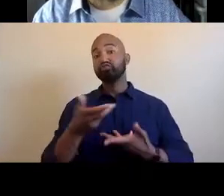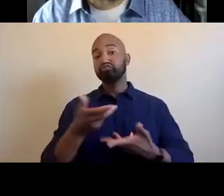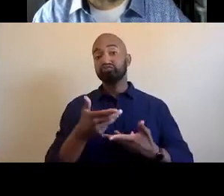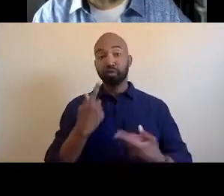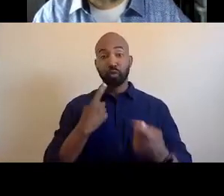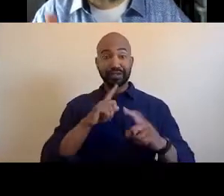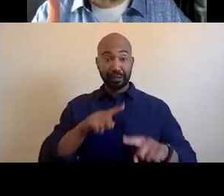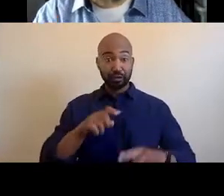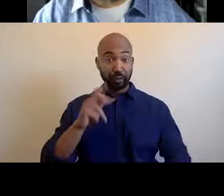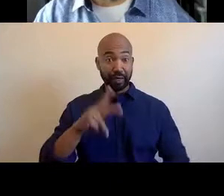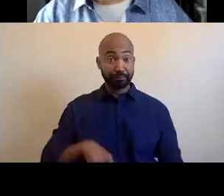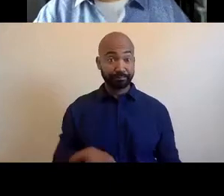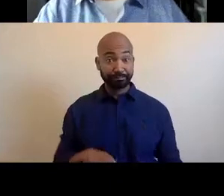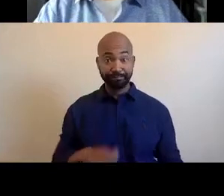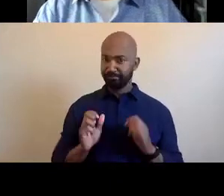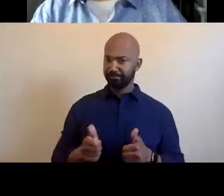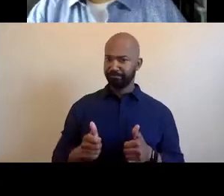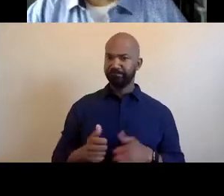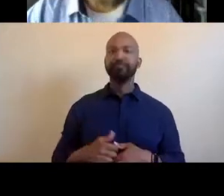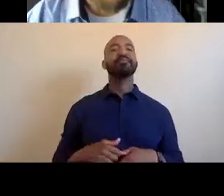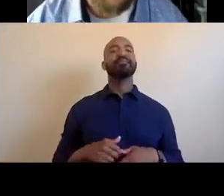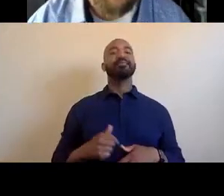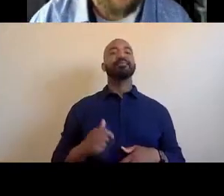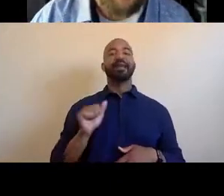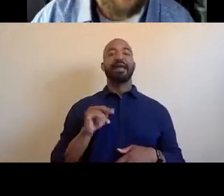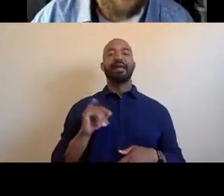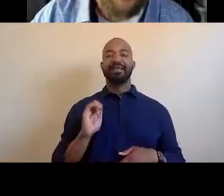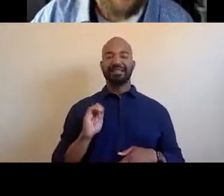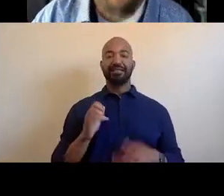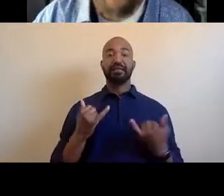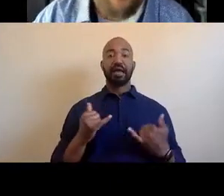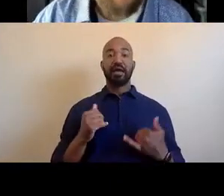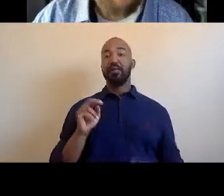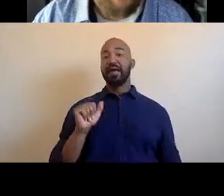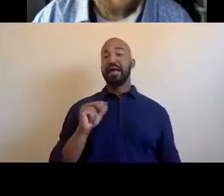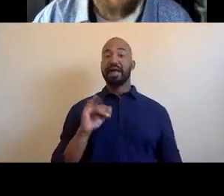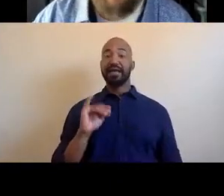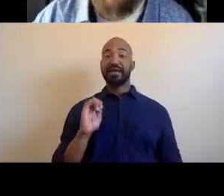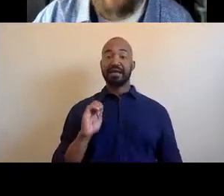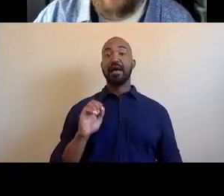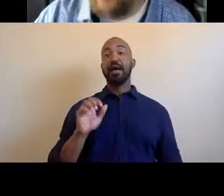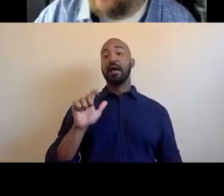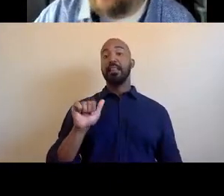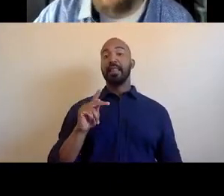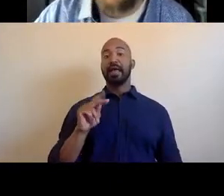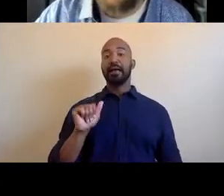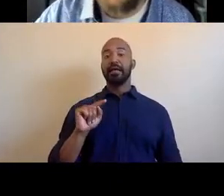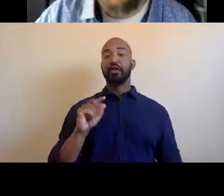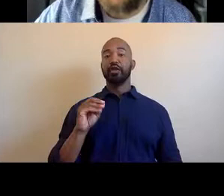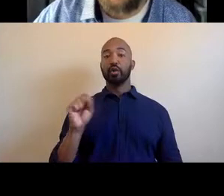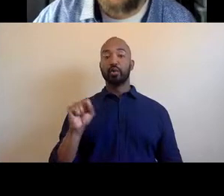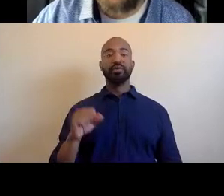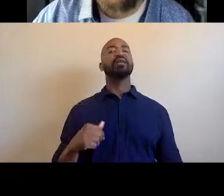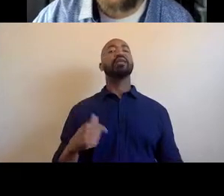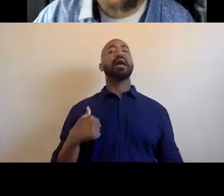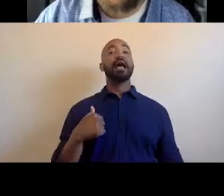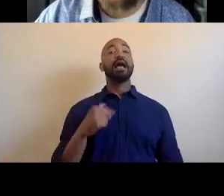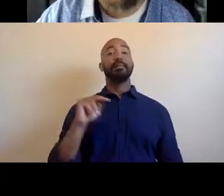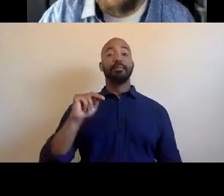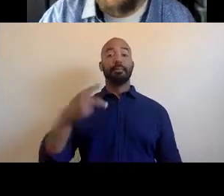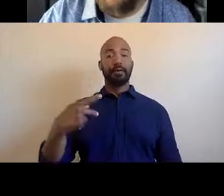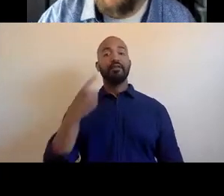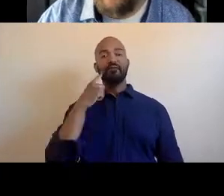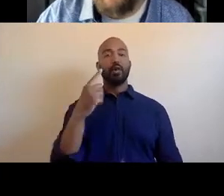sounds great. Perfect. I'm absolutely thrilled to be here. I'm Annie Lakatos, as Michael said, and I'm a nurse practitioner at the Inclusion Health Clinic